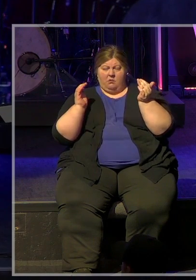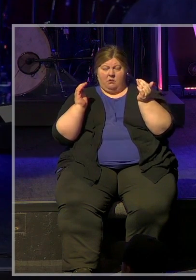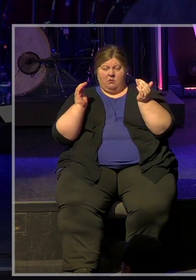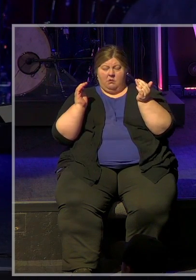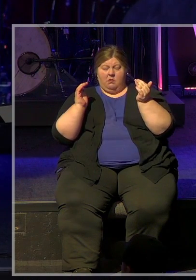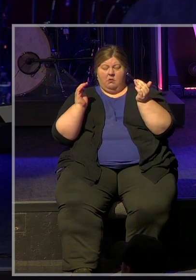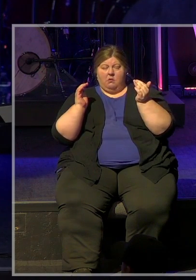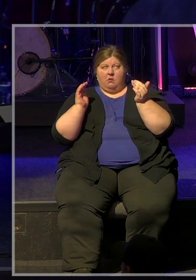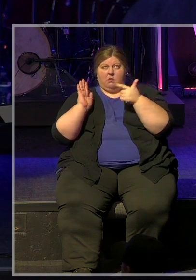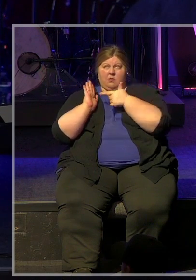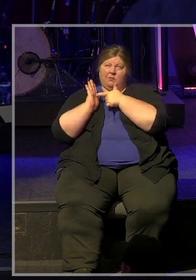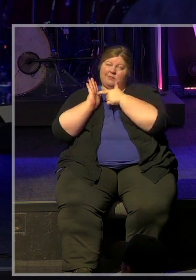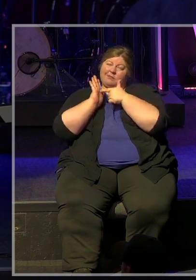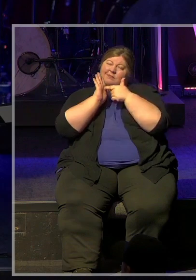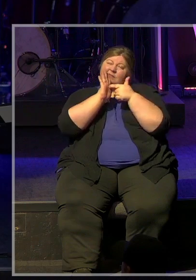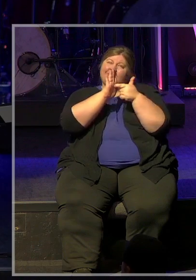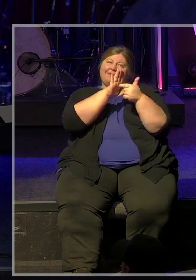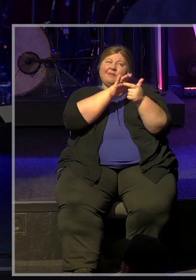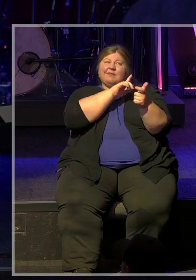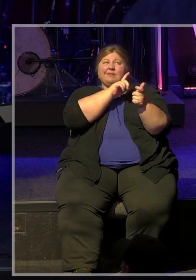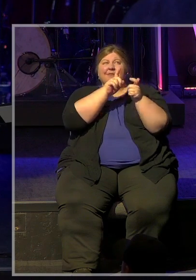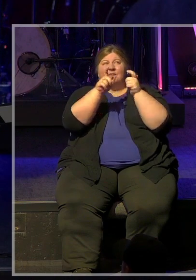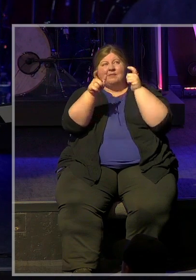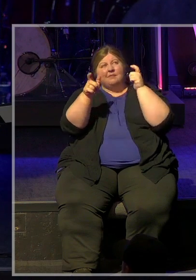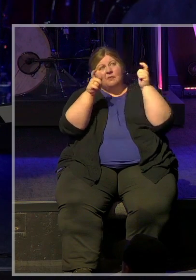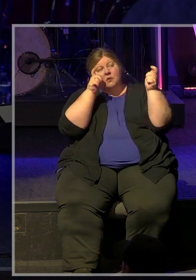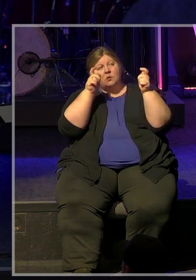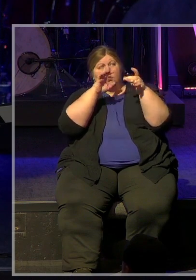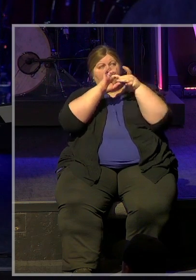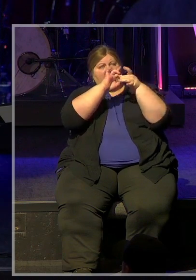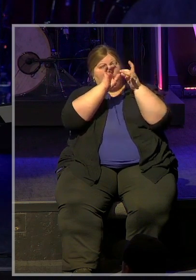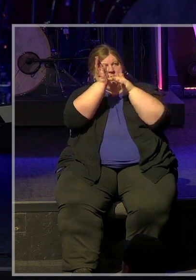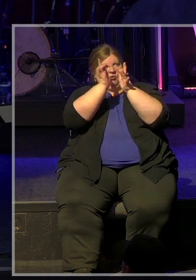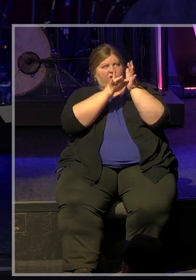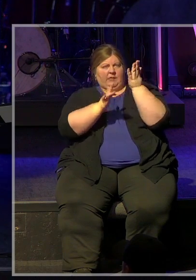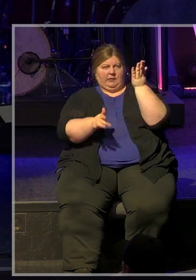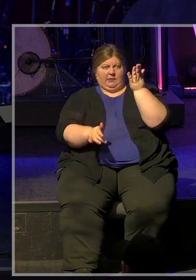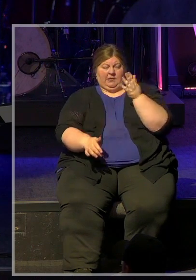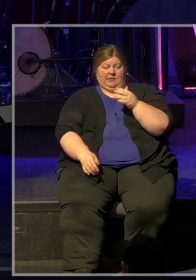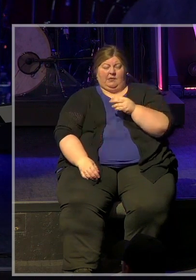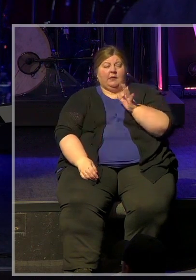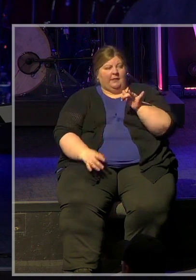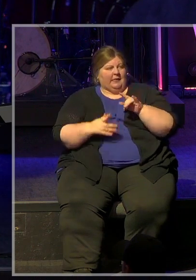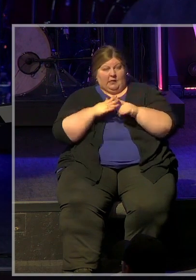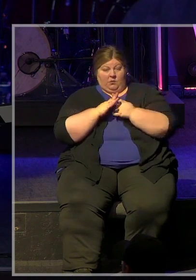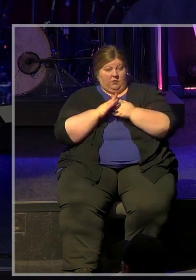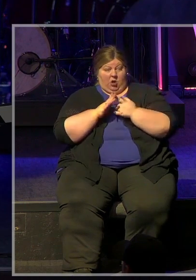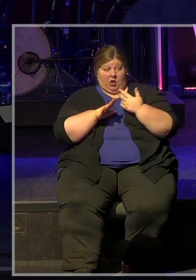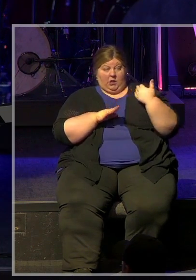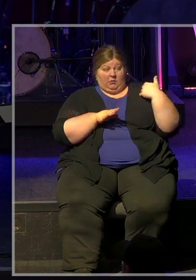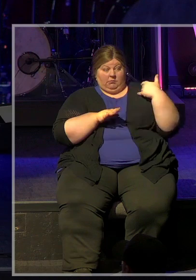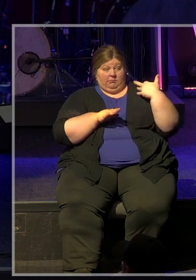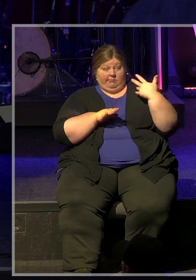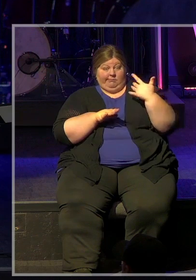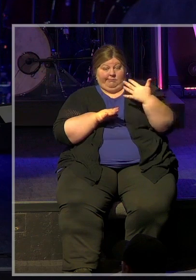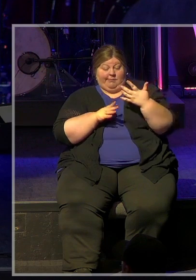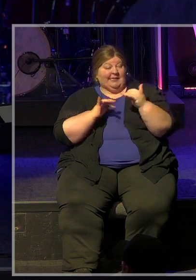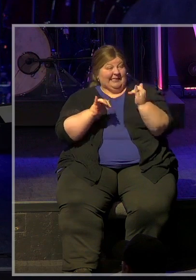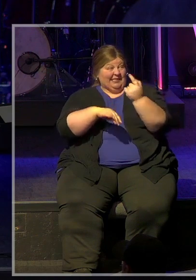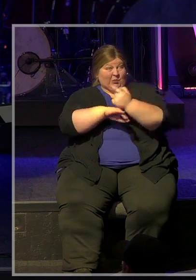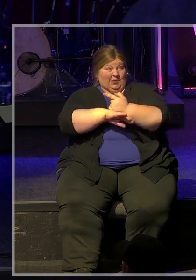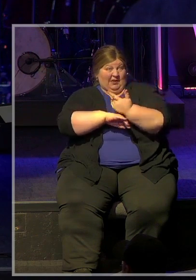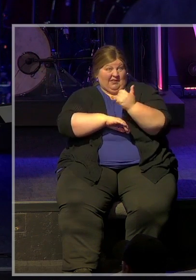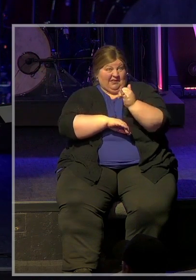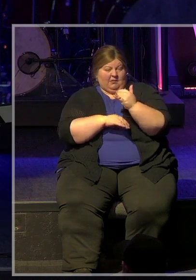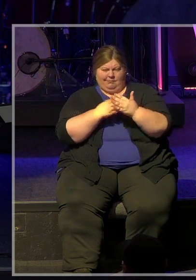point to a greater relationship, to point to the person of Jesus. That's how it started. That's how it still is today. That's